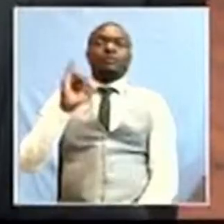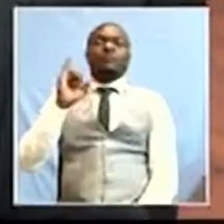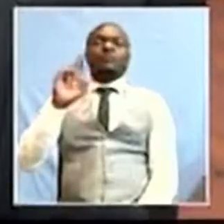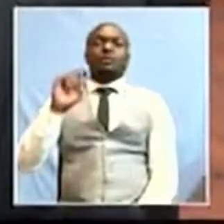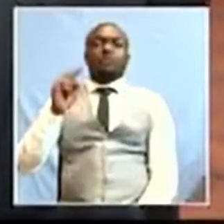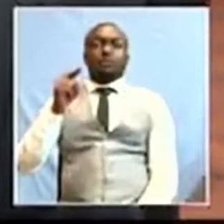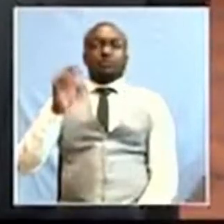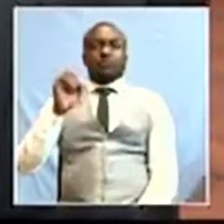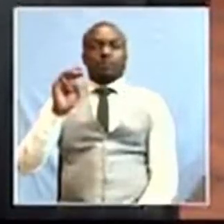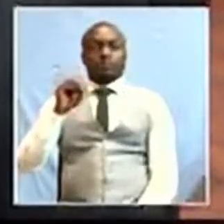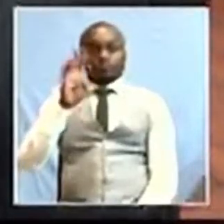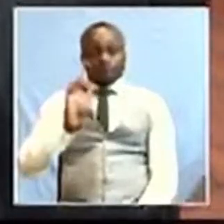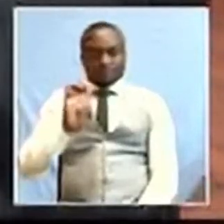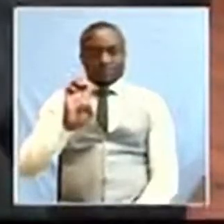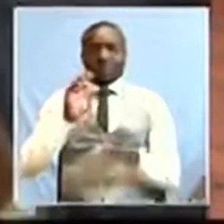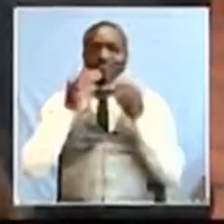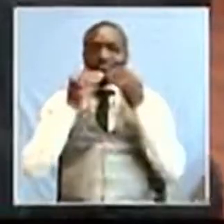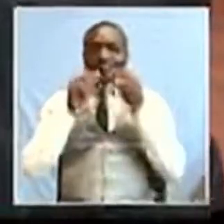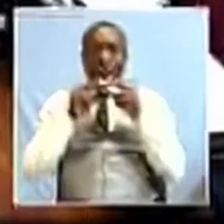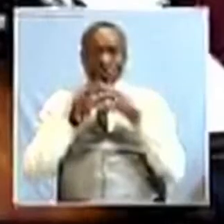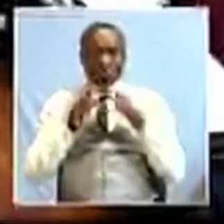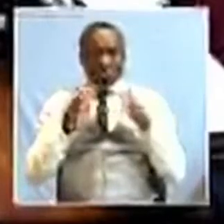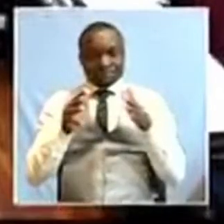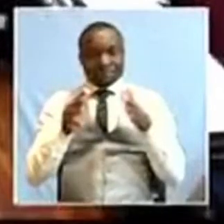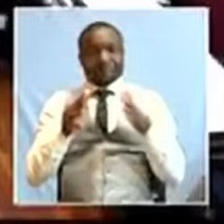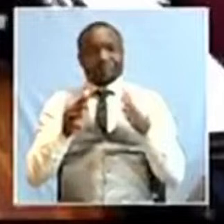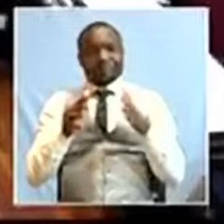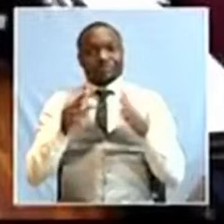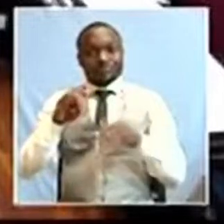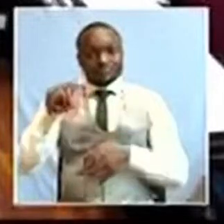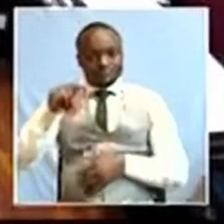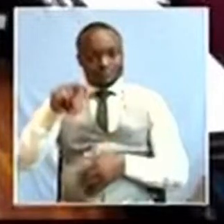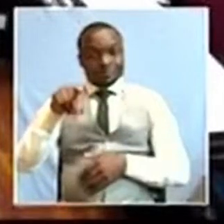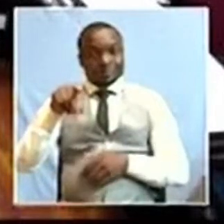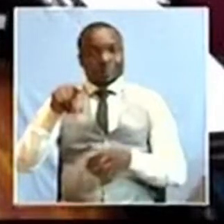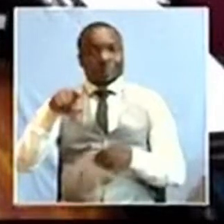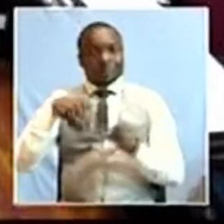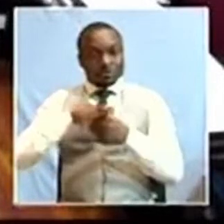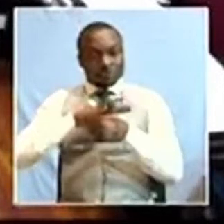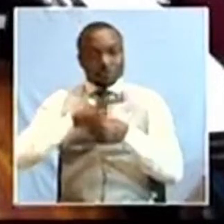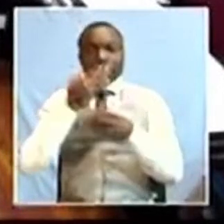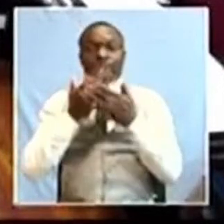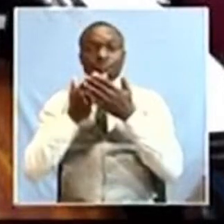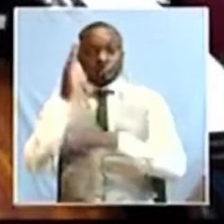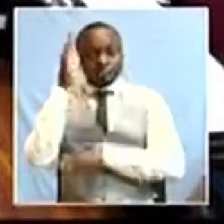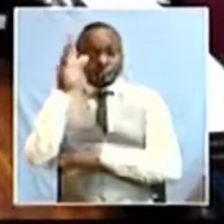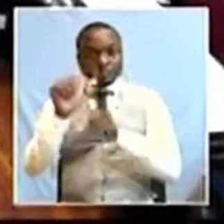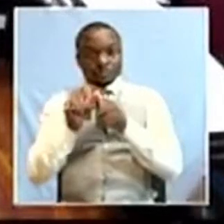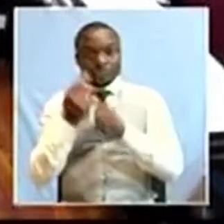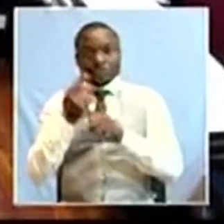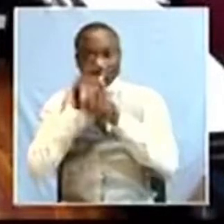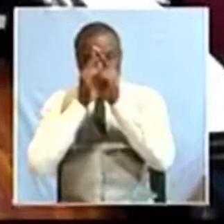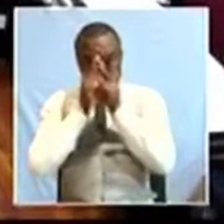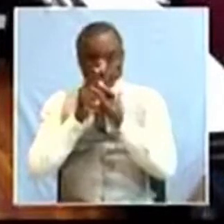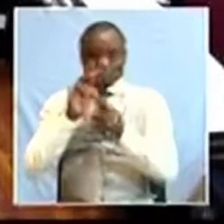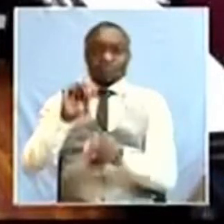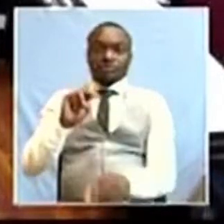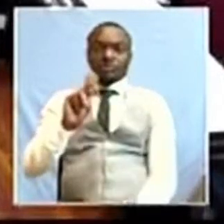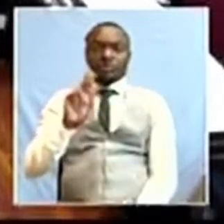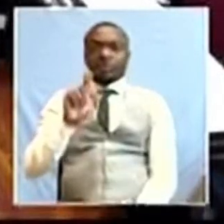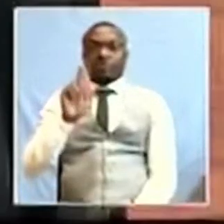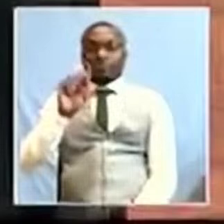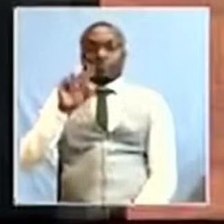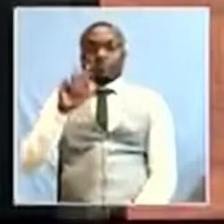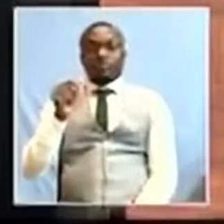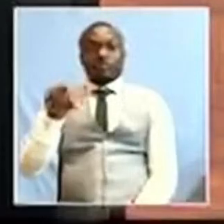constituency. Thank you so very much. Thank you so much, the MP for Siavonga. Good afternoon, everyone. I'm Mulunda Darius, MP